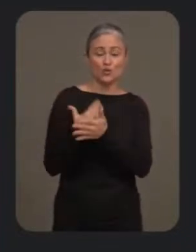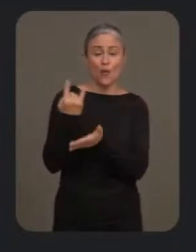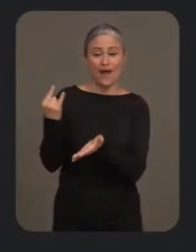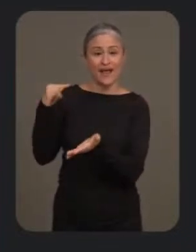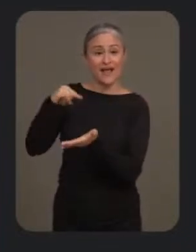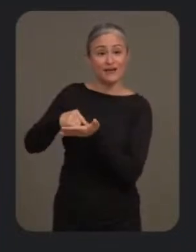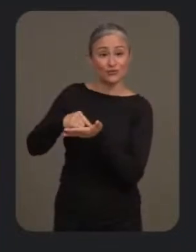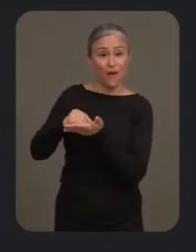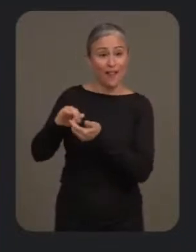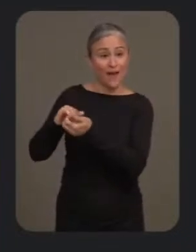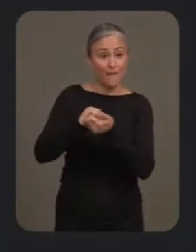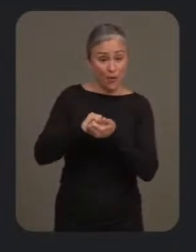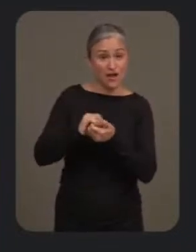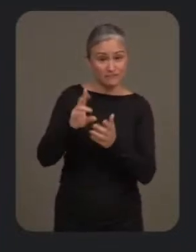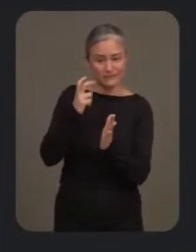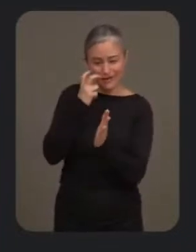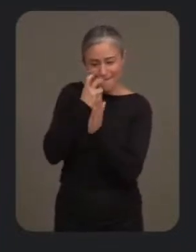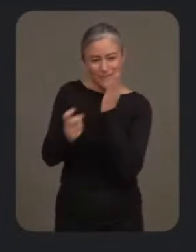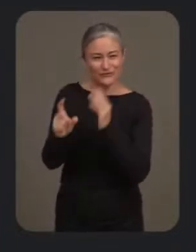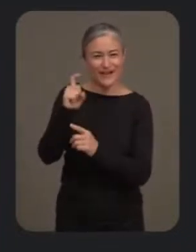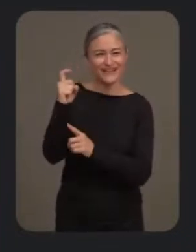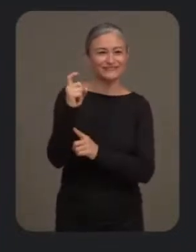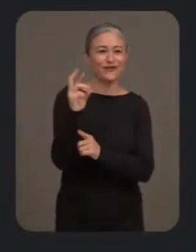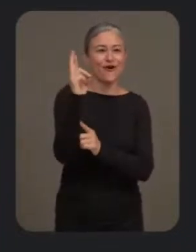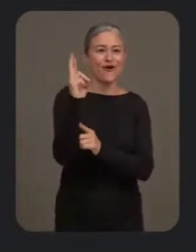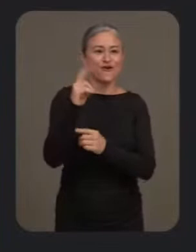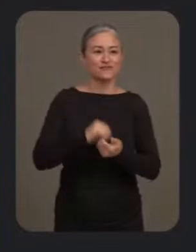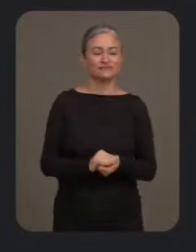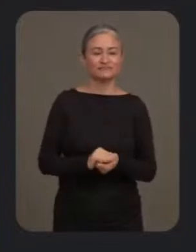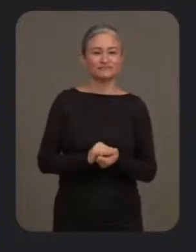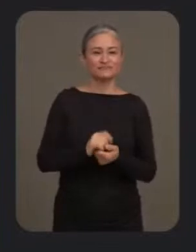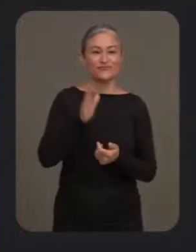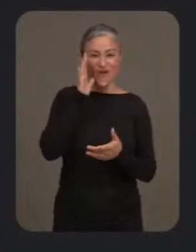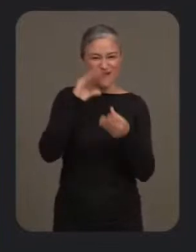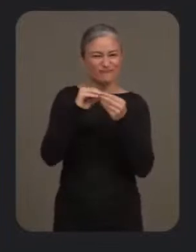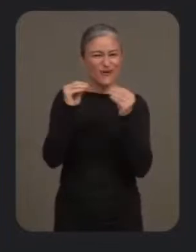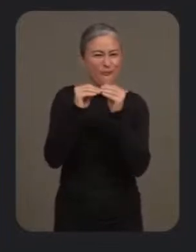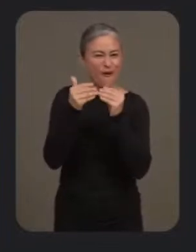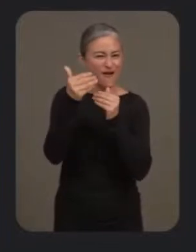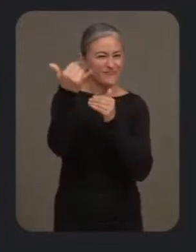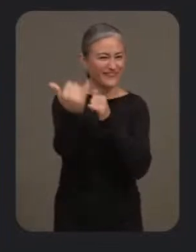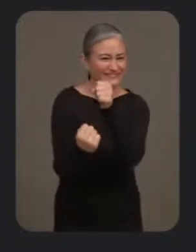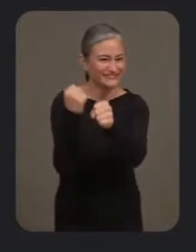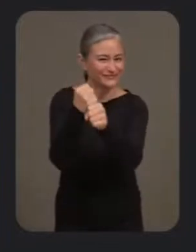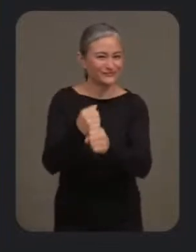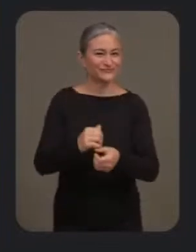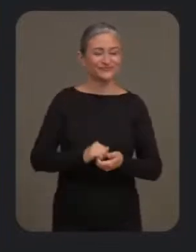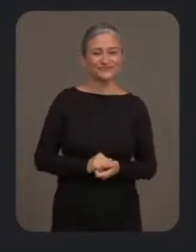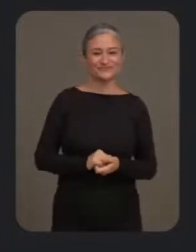Android collaboration on Immersive XR. We'll share more later this year.